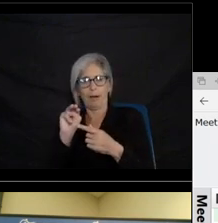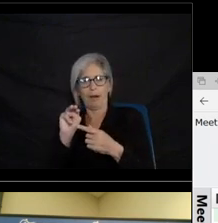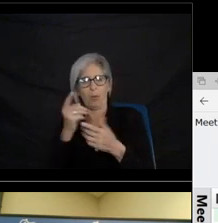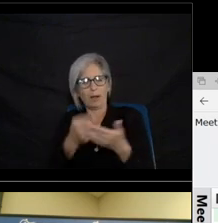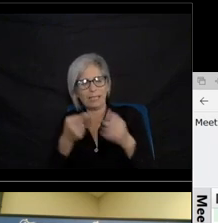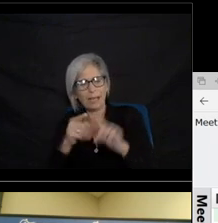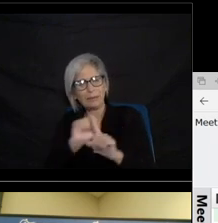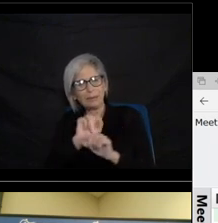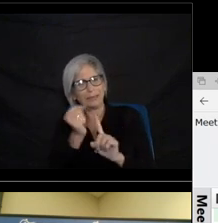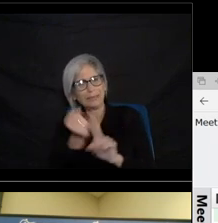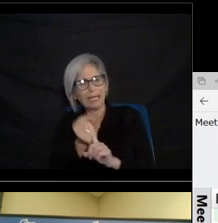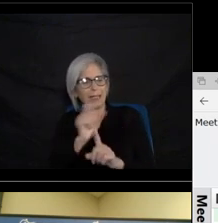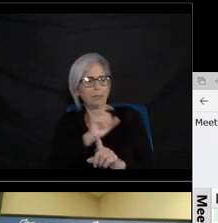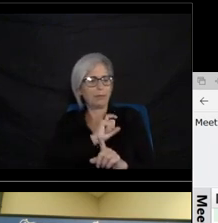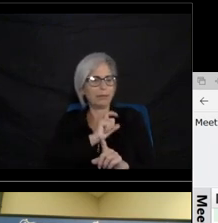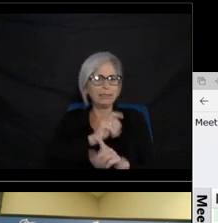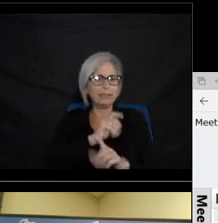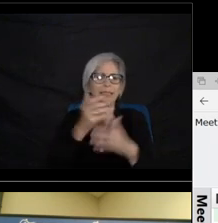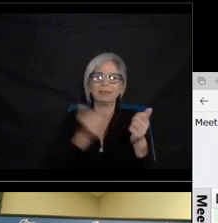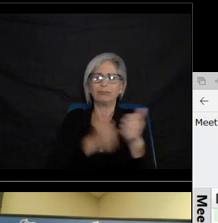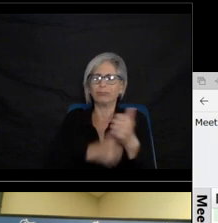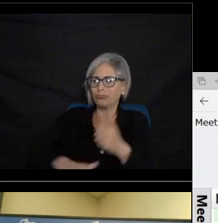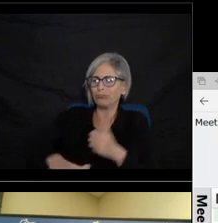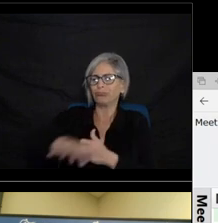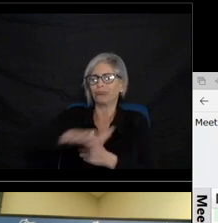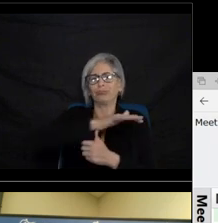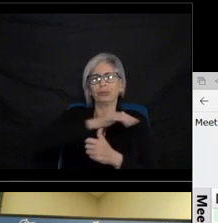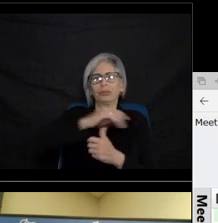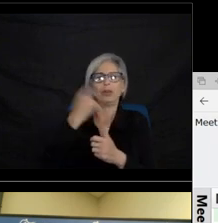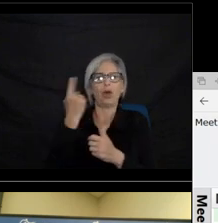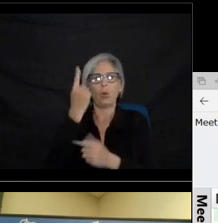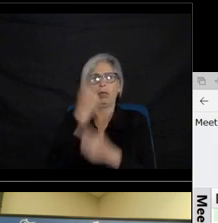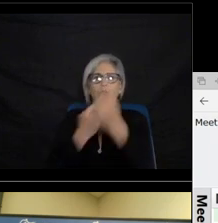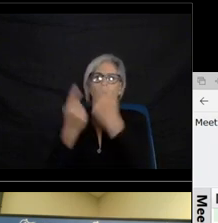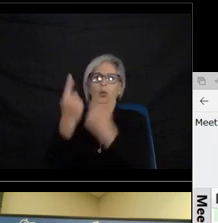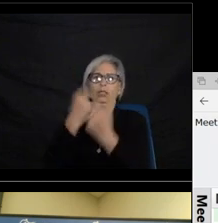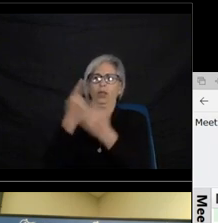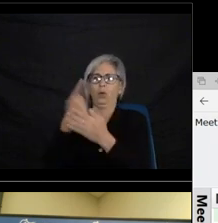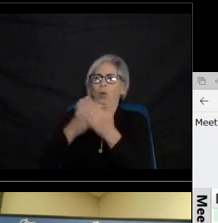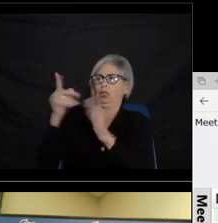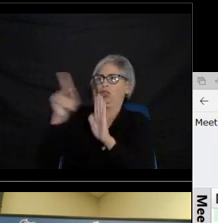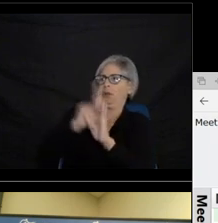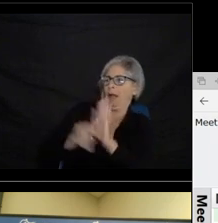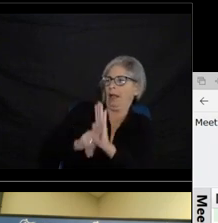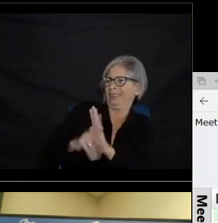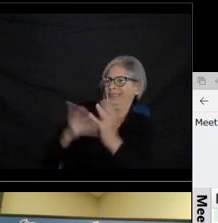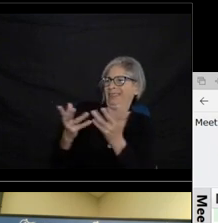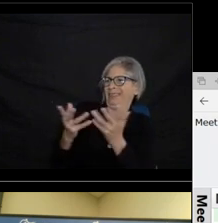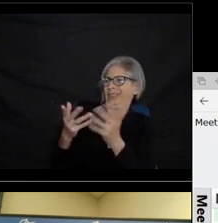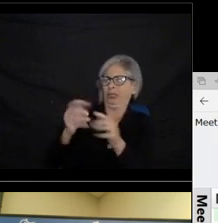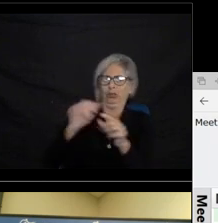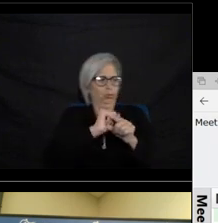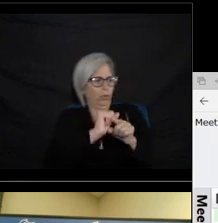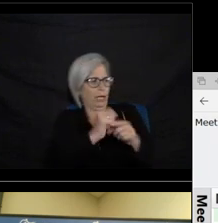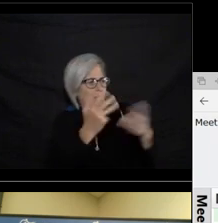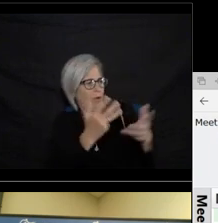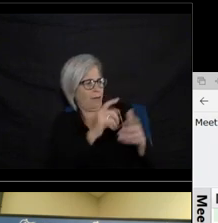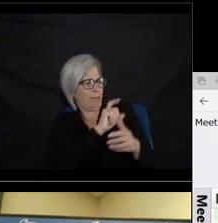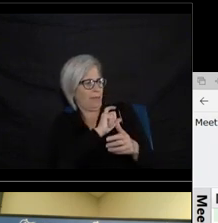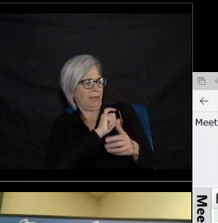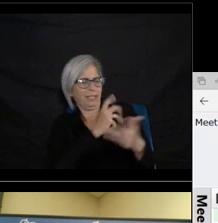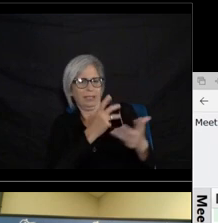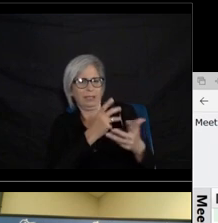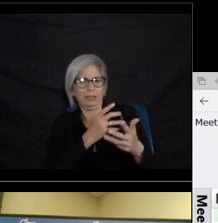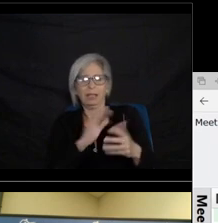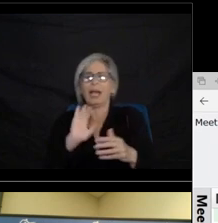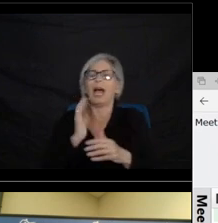society with policing and democracy, there's always questions about, well, what are your policies and what kind of training do you provide your officers? And are our